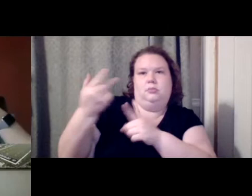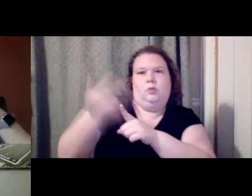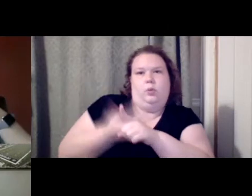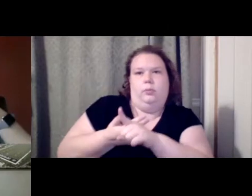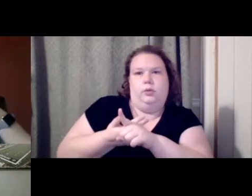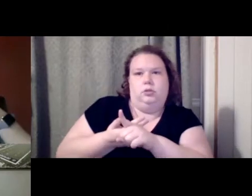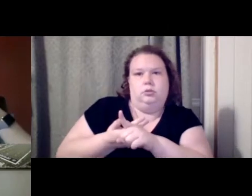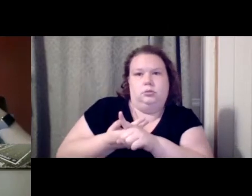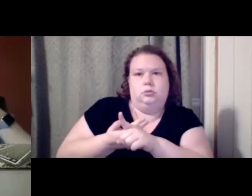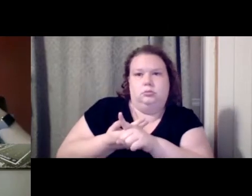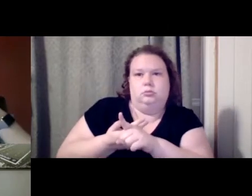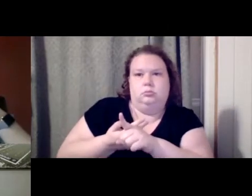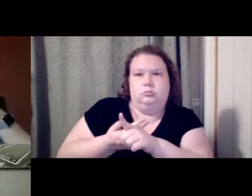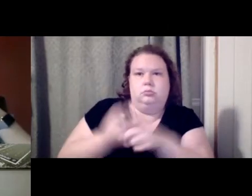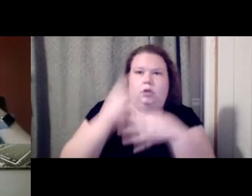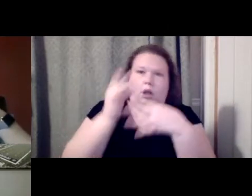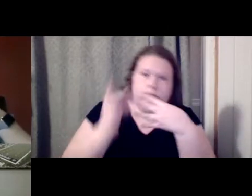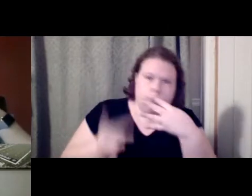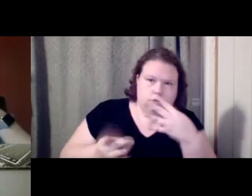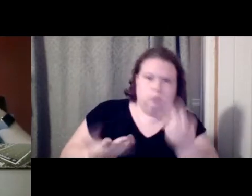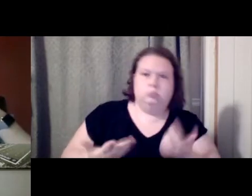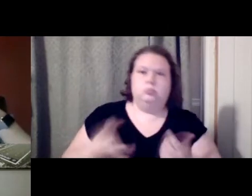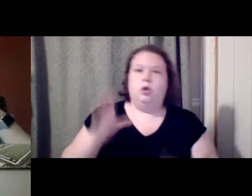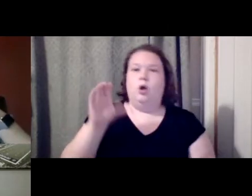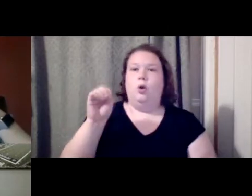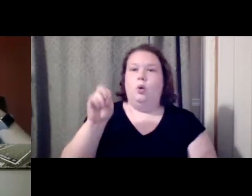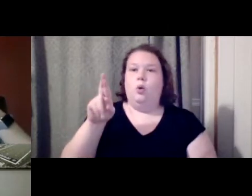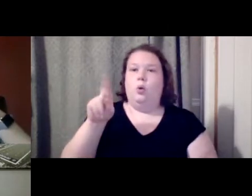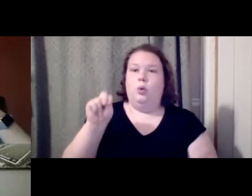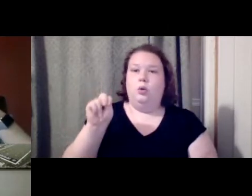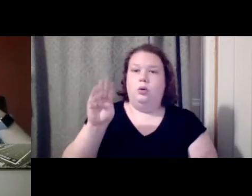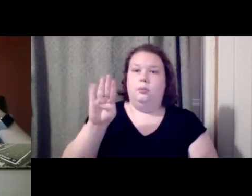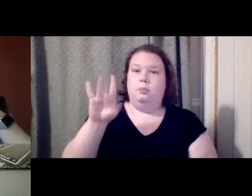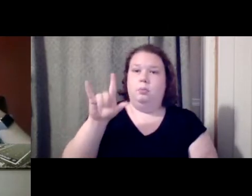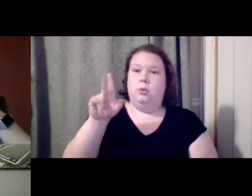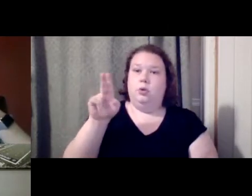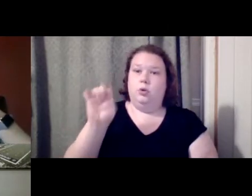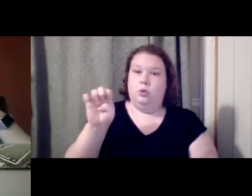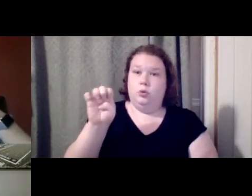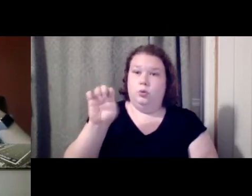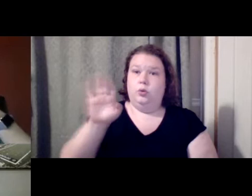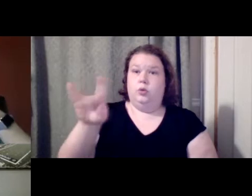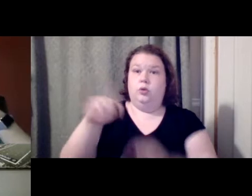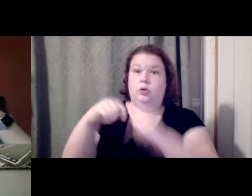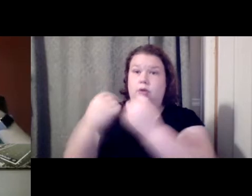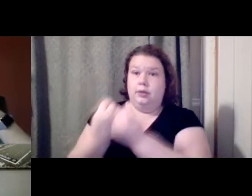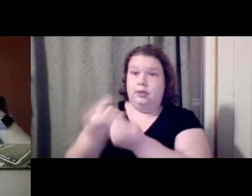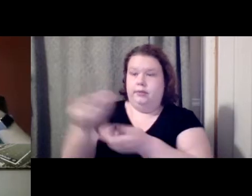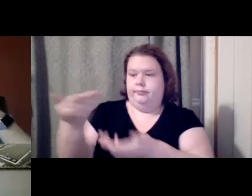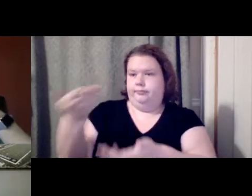and her team, which is our assistant superintendent for academics,